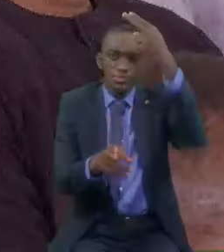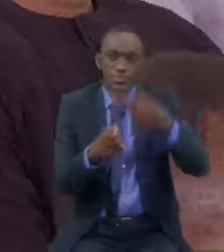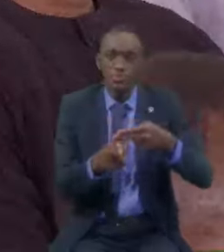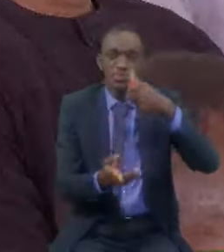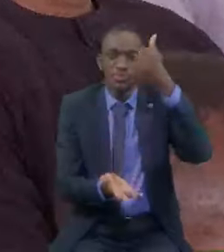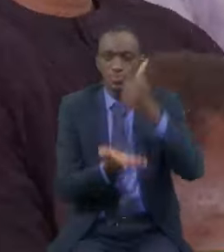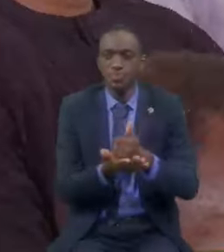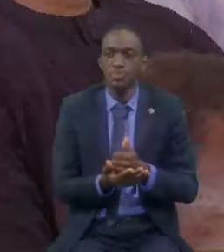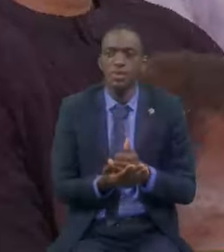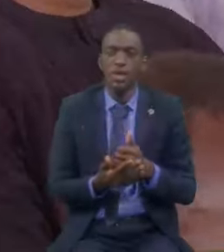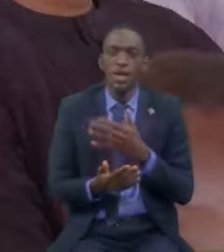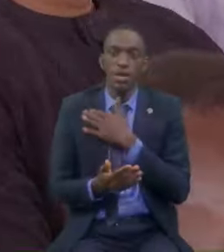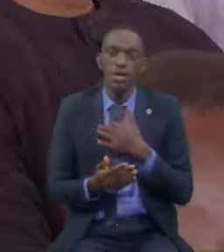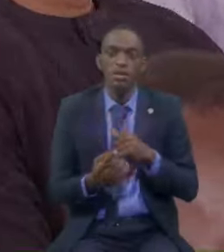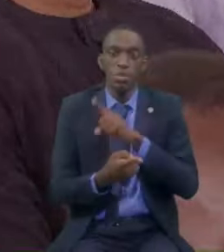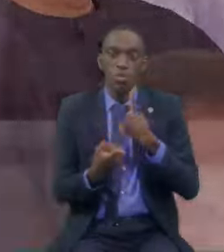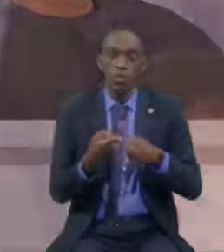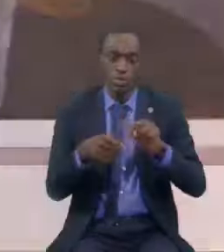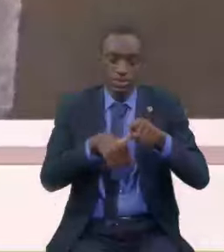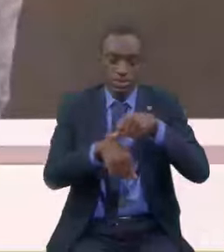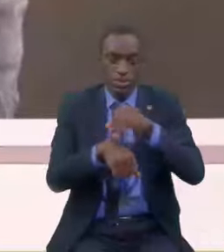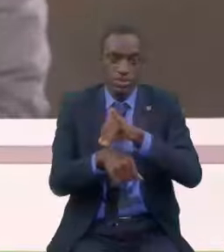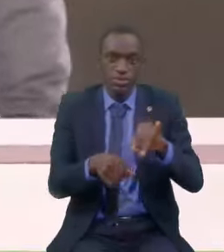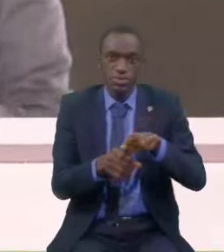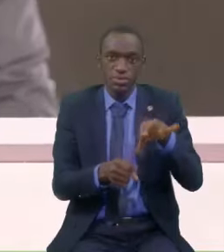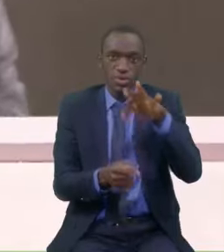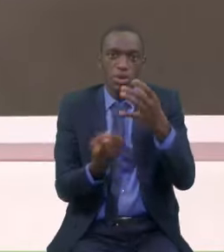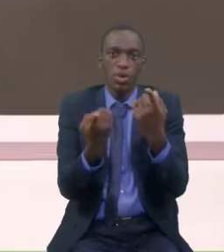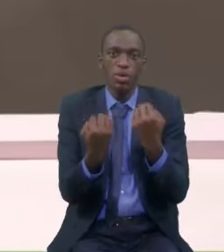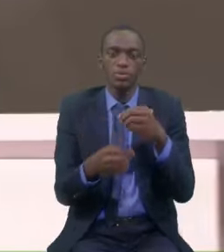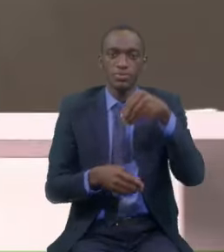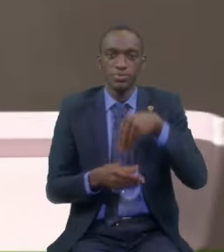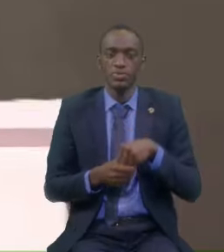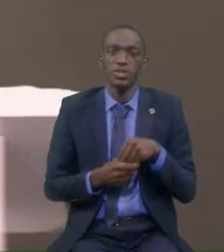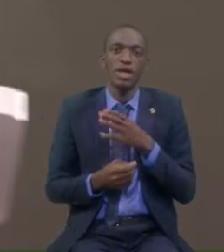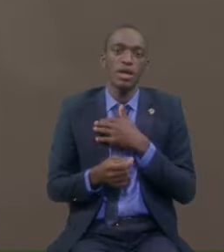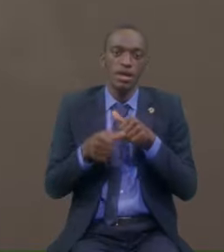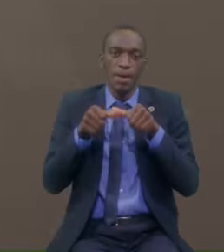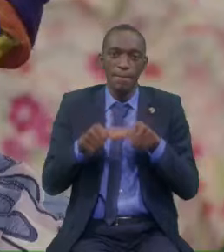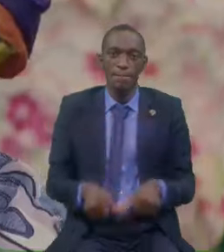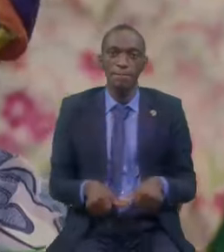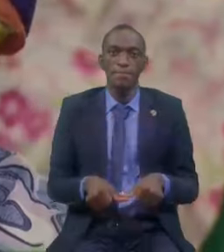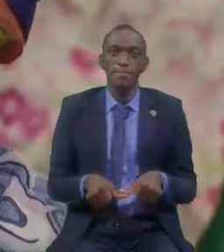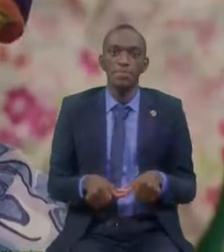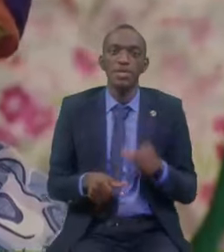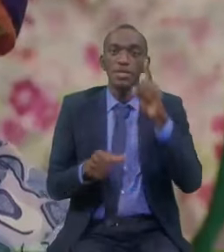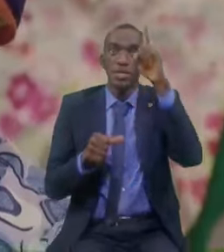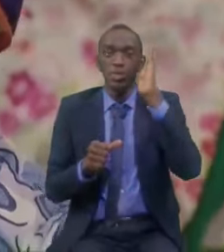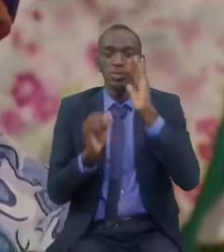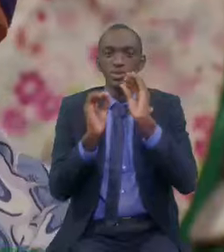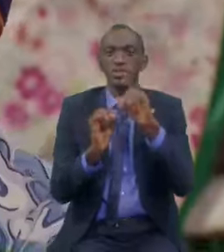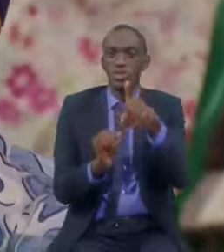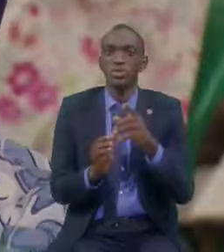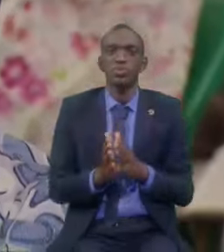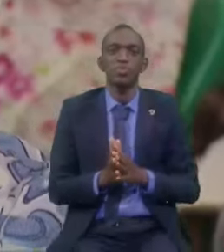that anointing spirit comes in and abides, he'll teach you where to